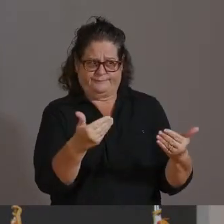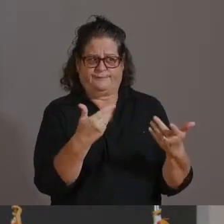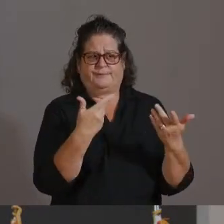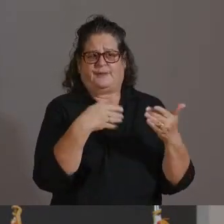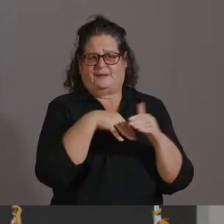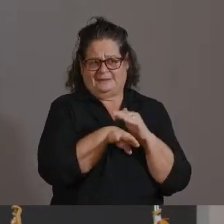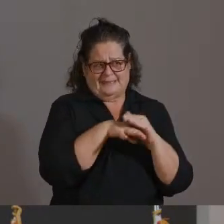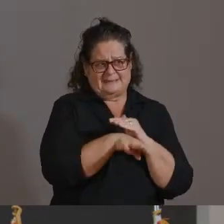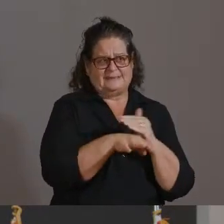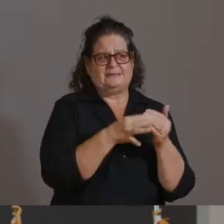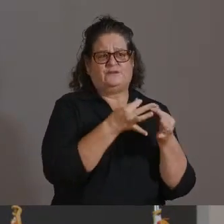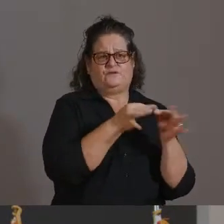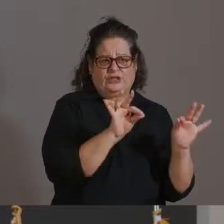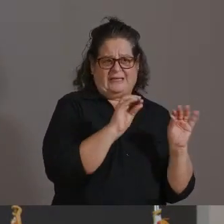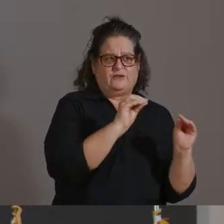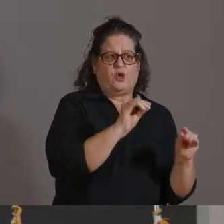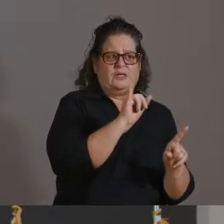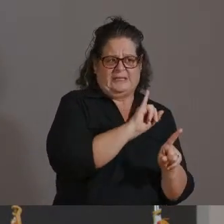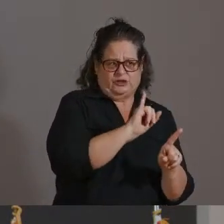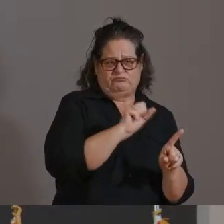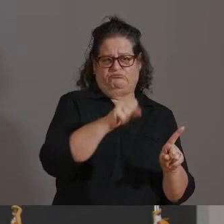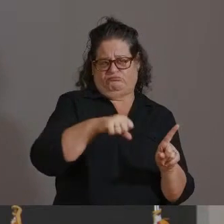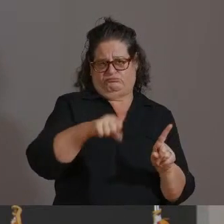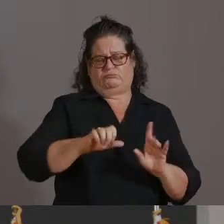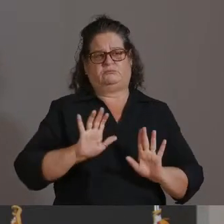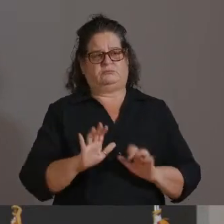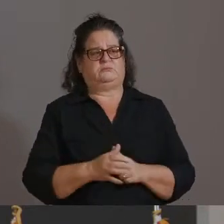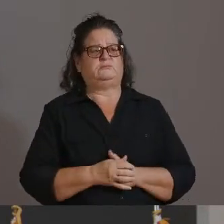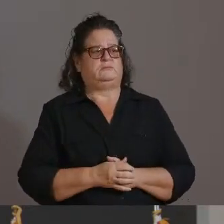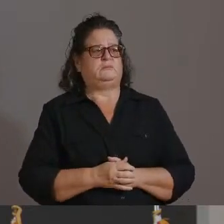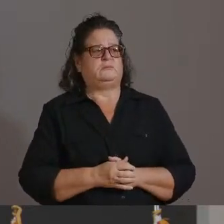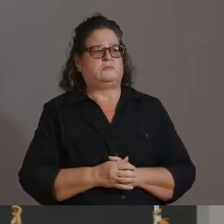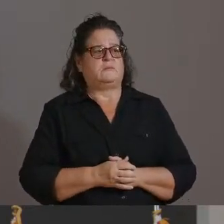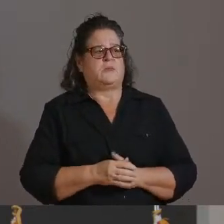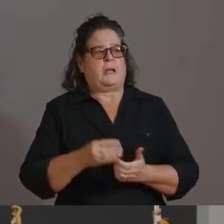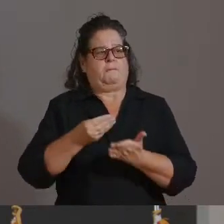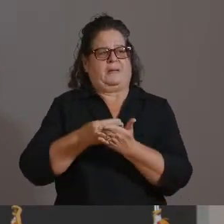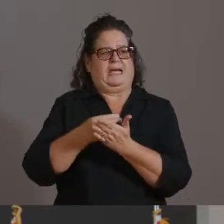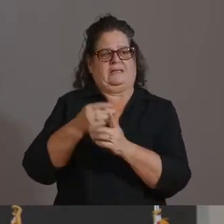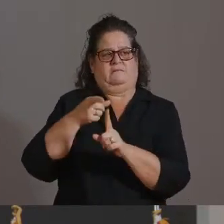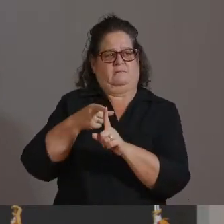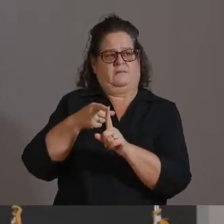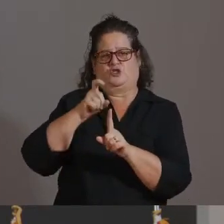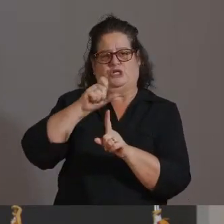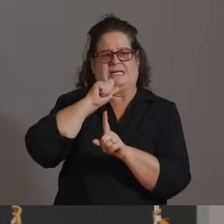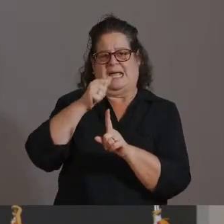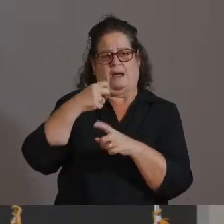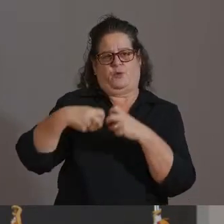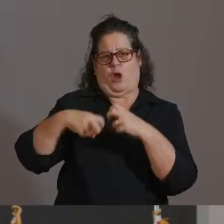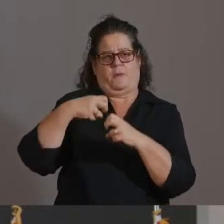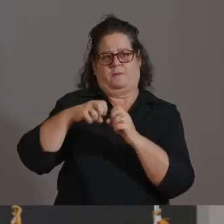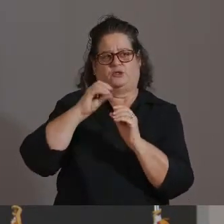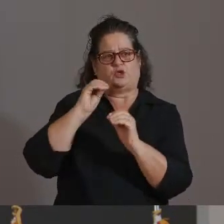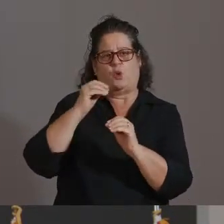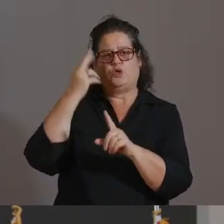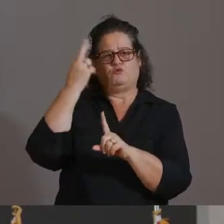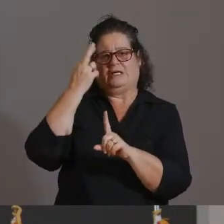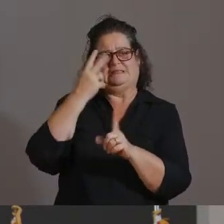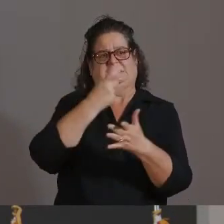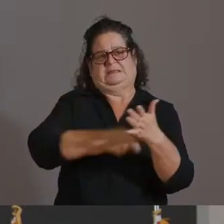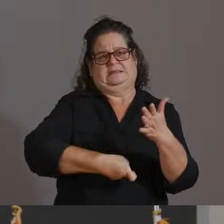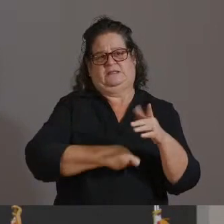circumstances. But the lack of finances will not be the issue in not being able to get a flu shot.